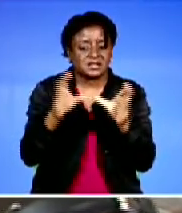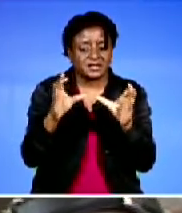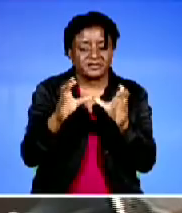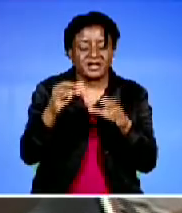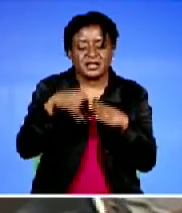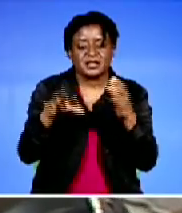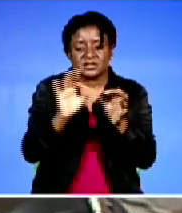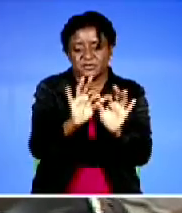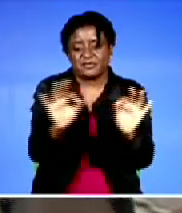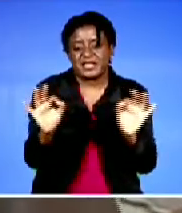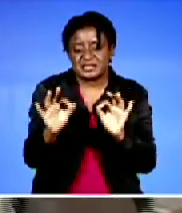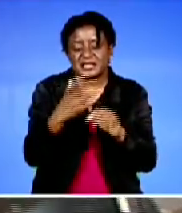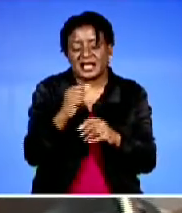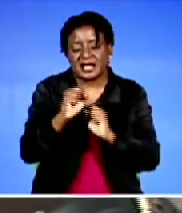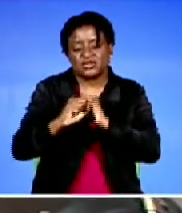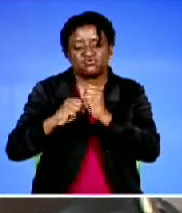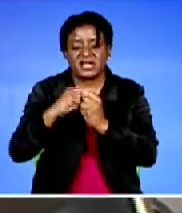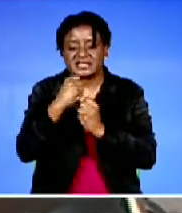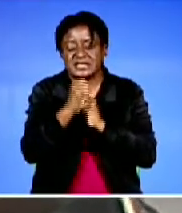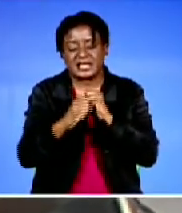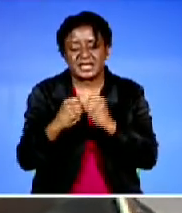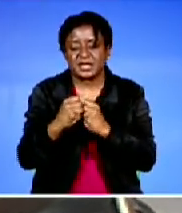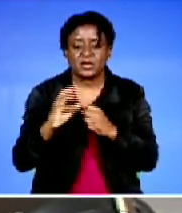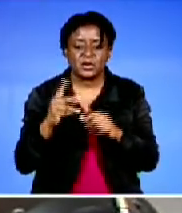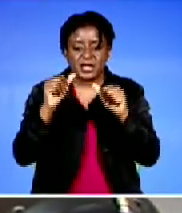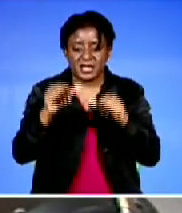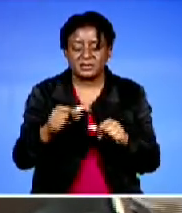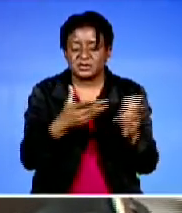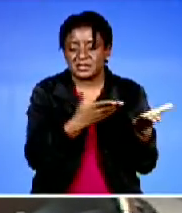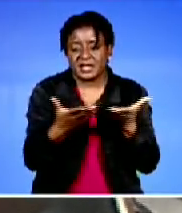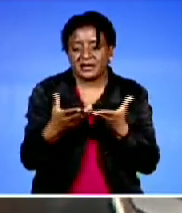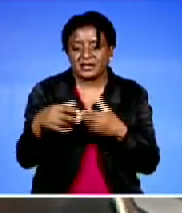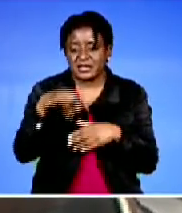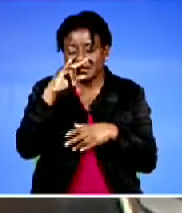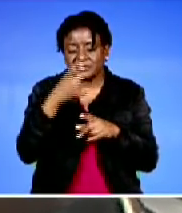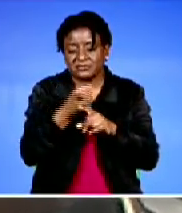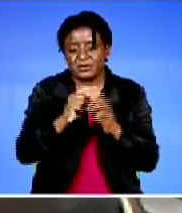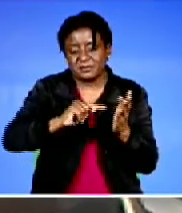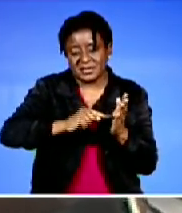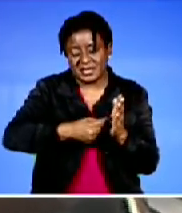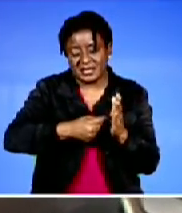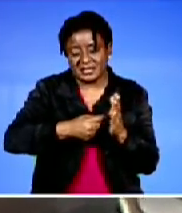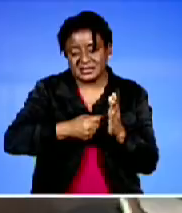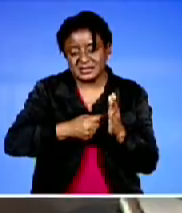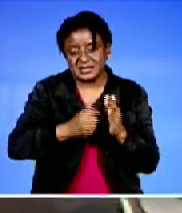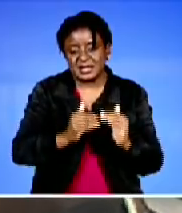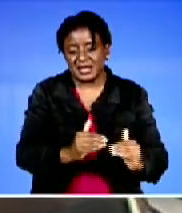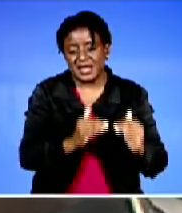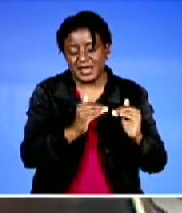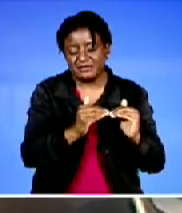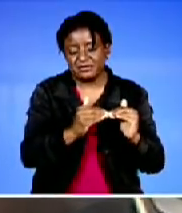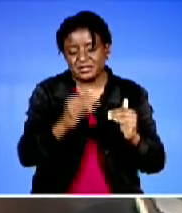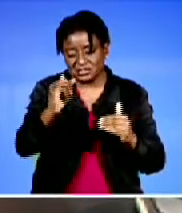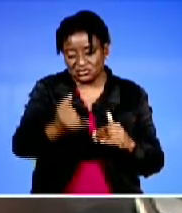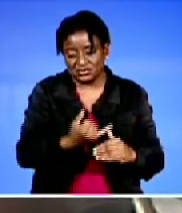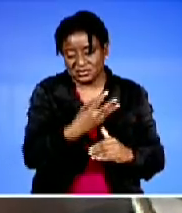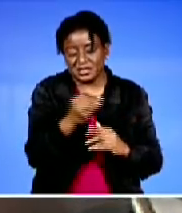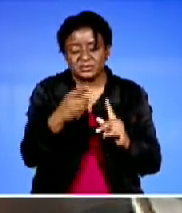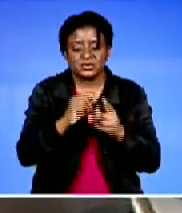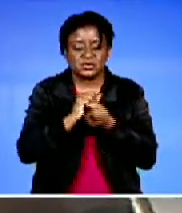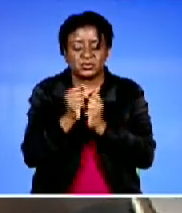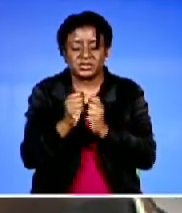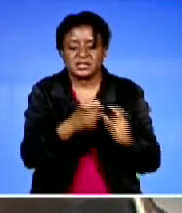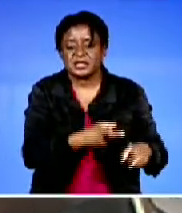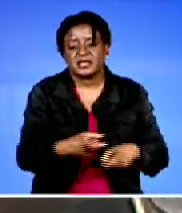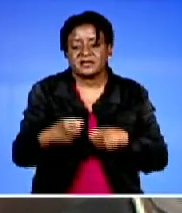fencing and in wrestling. And so we're able to take kids from a beginner's level, introduce them to both of the sports, and